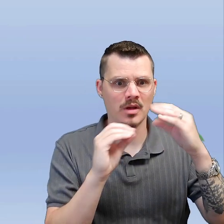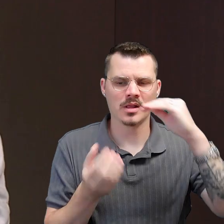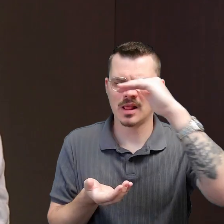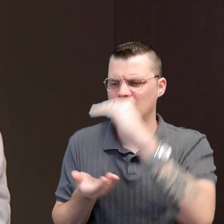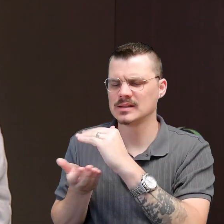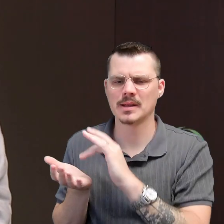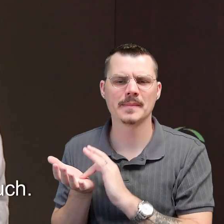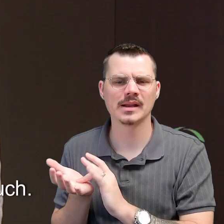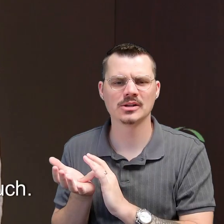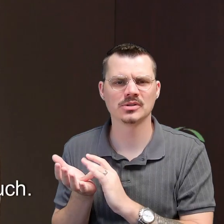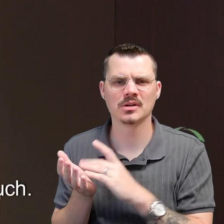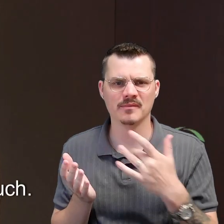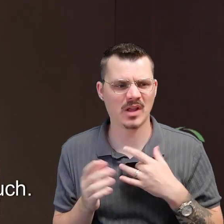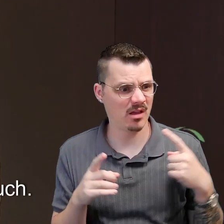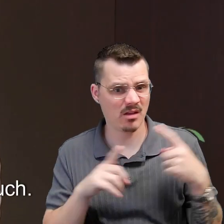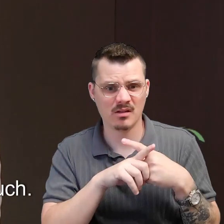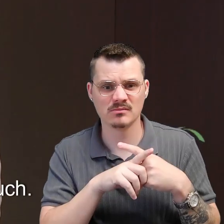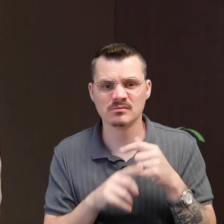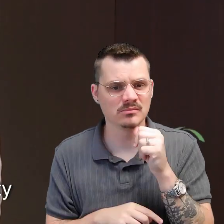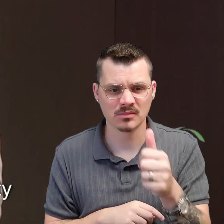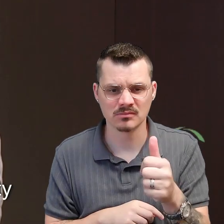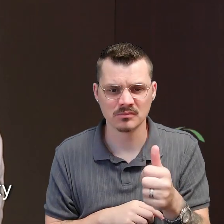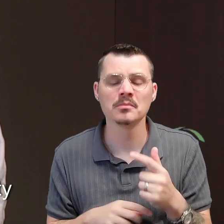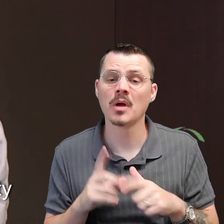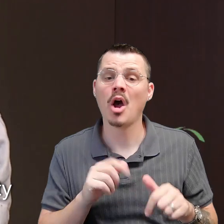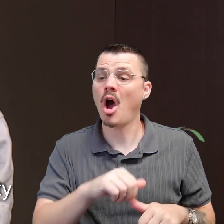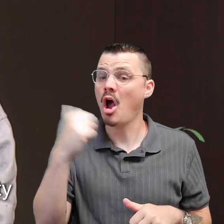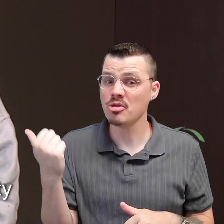less medication, and it doesn't get in their way that much. But for